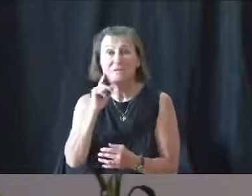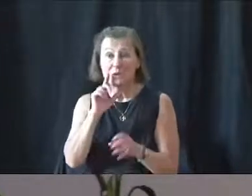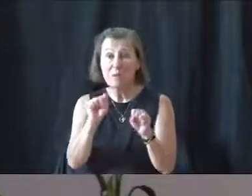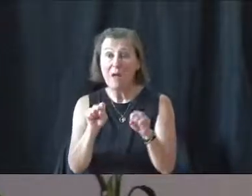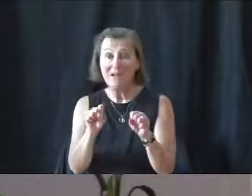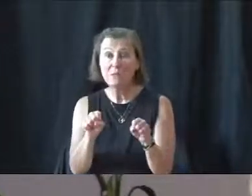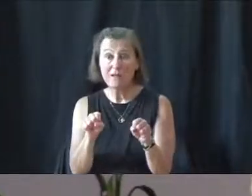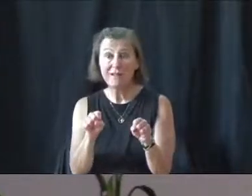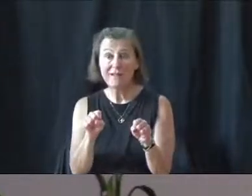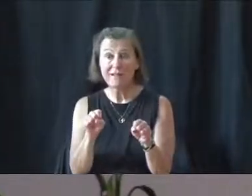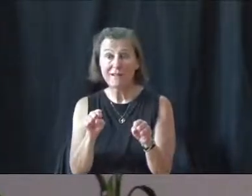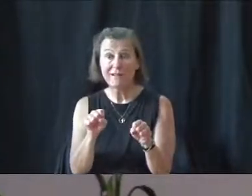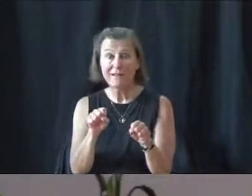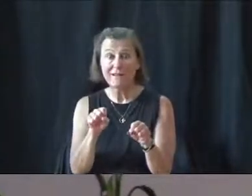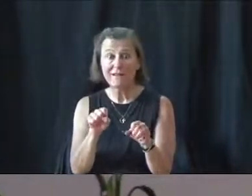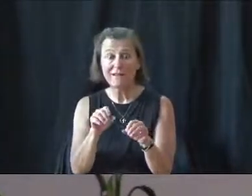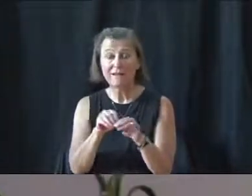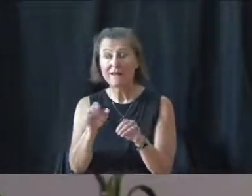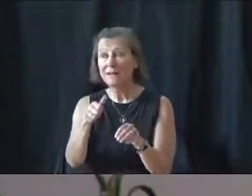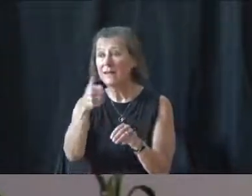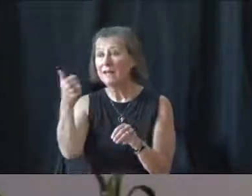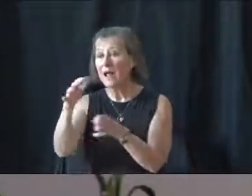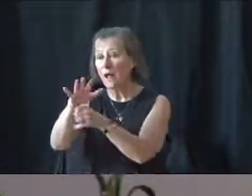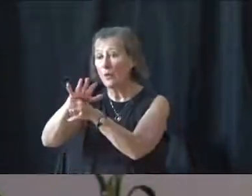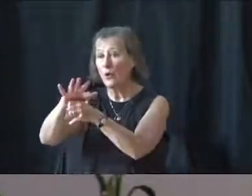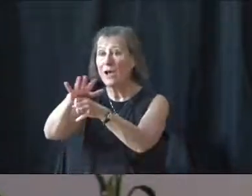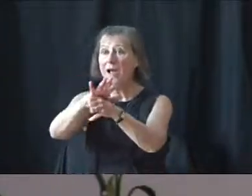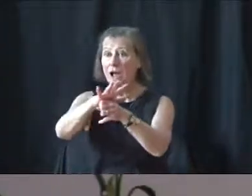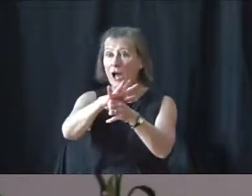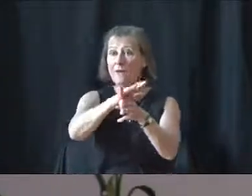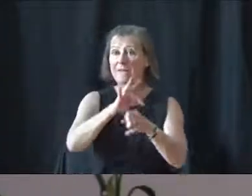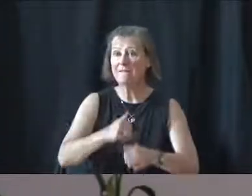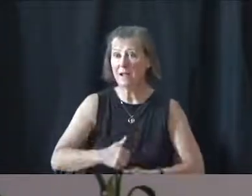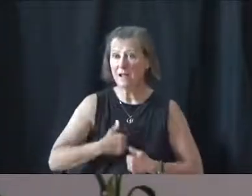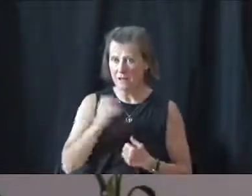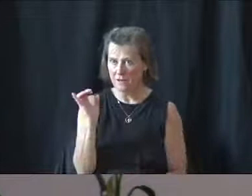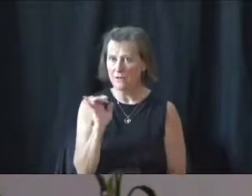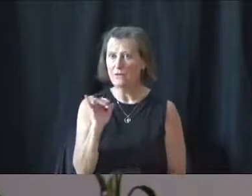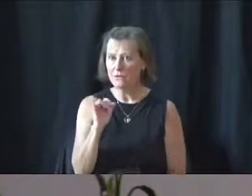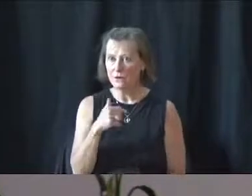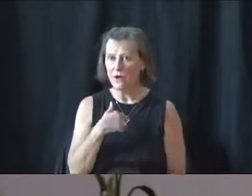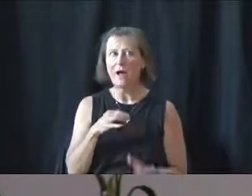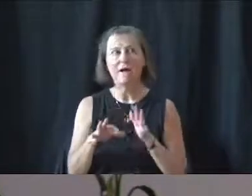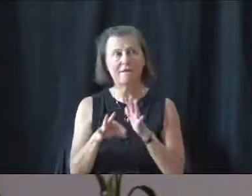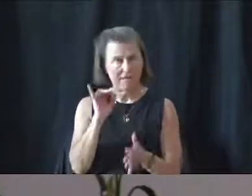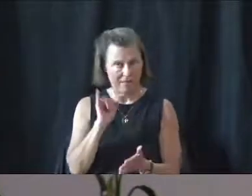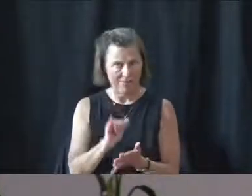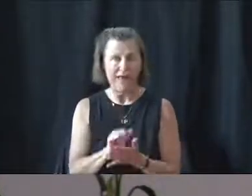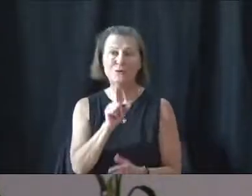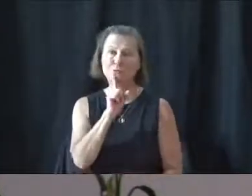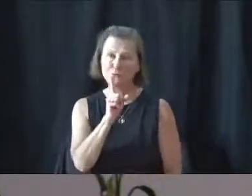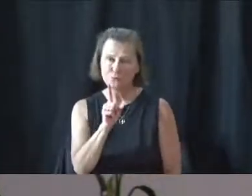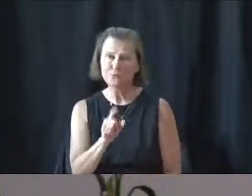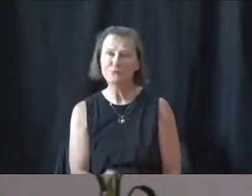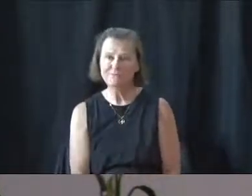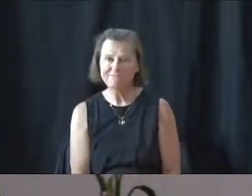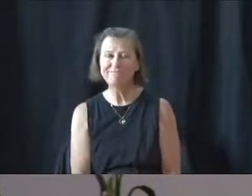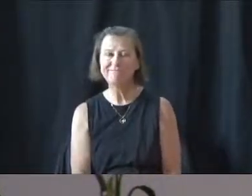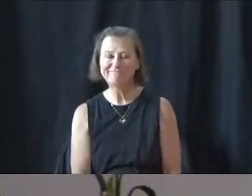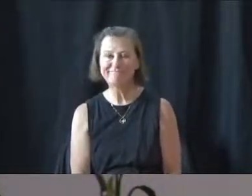possible in other dimensions of life as well. And I have found that to be true.